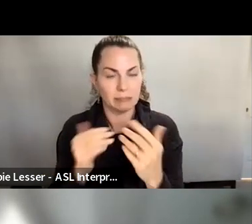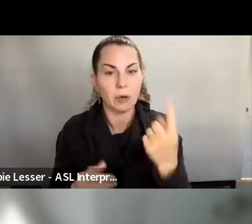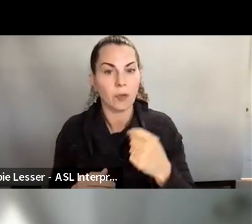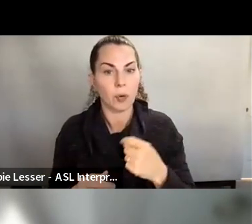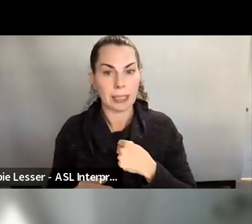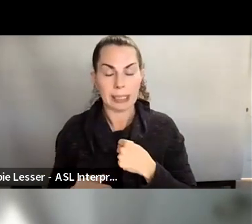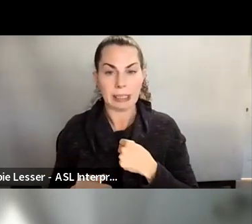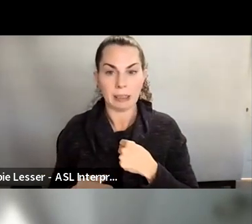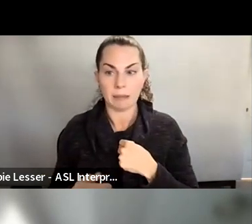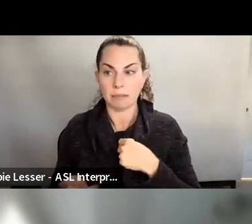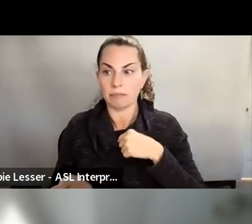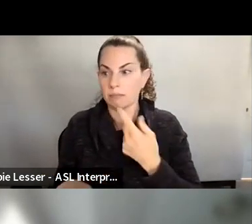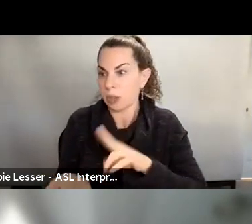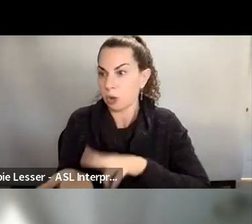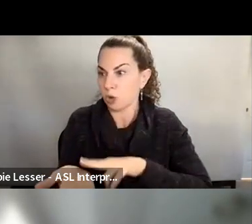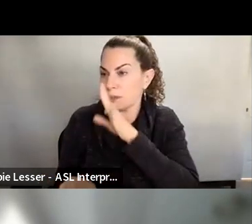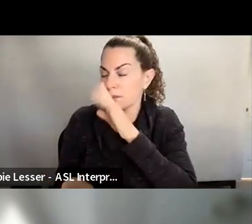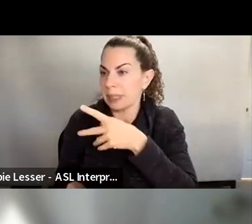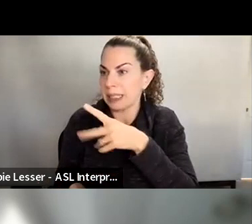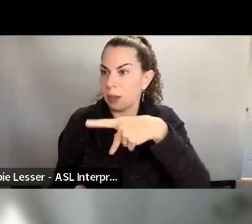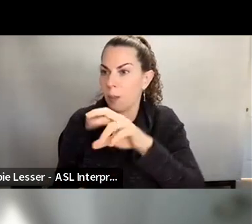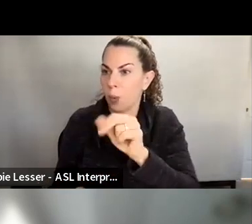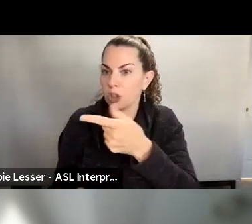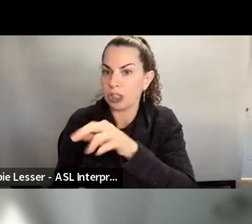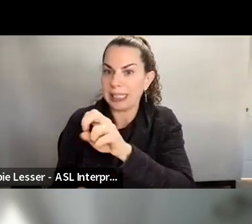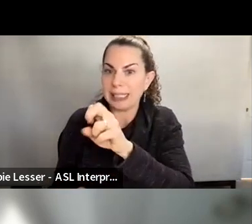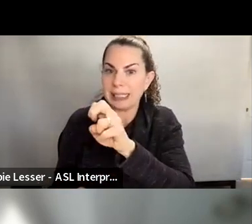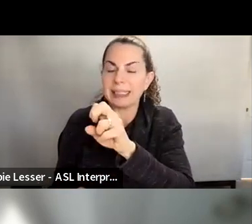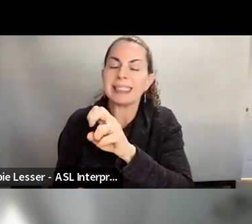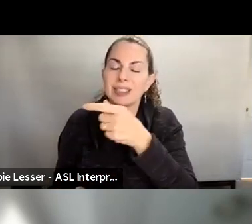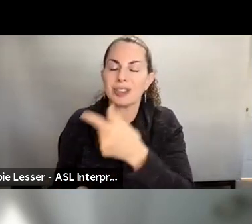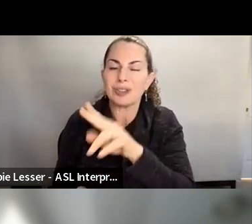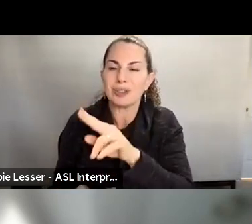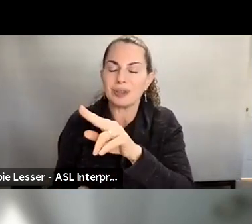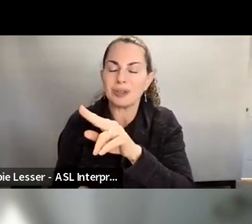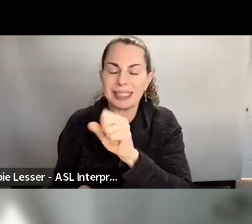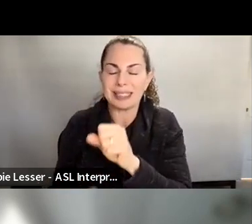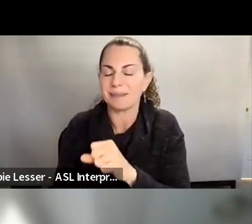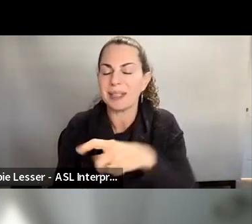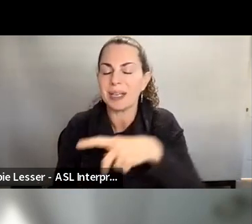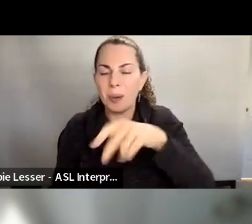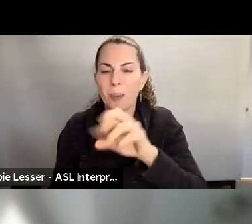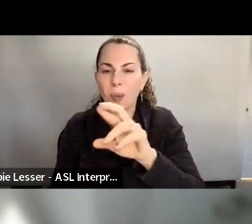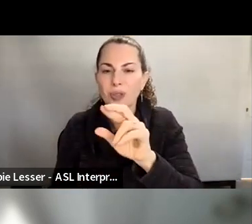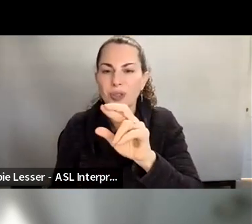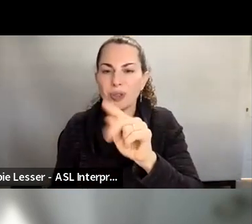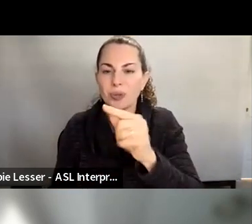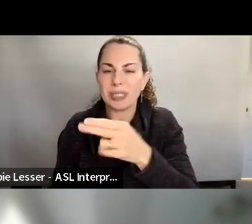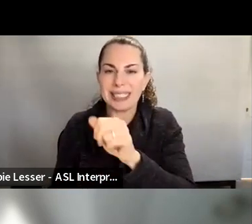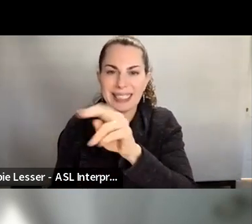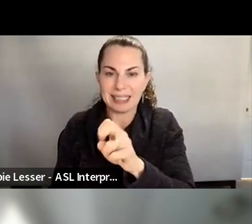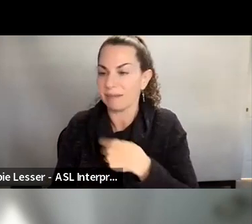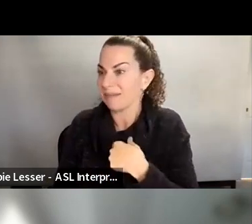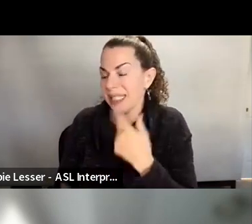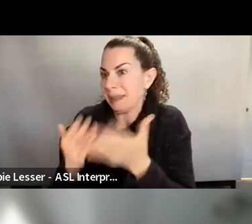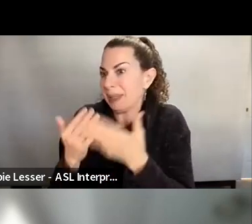lot easier for me to just open up my mouth and speak, as Dr. Tucker will probably attest to as well. But certainly I used interpreters, I hate